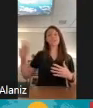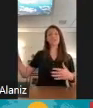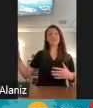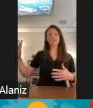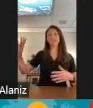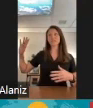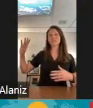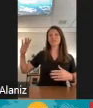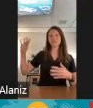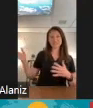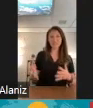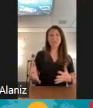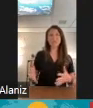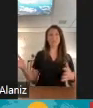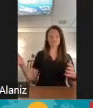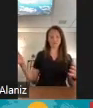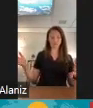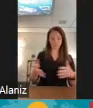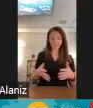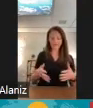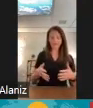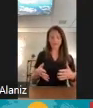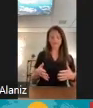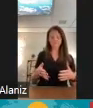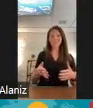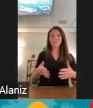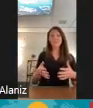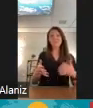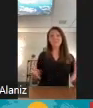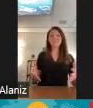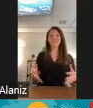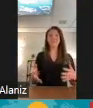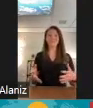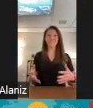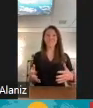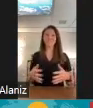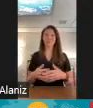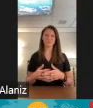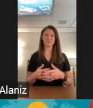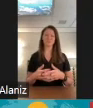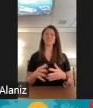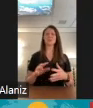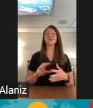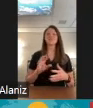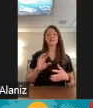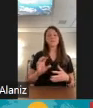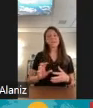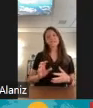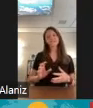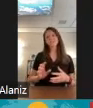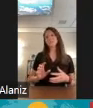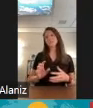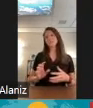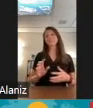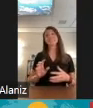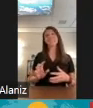use your inhibition to stay focused and remain vigilant when you're playing a group sport. So the complexity